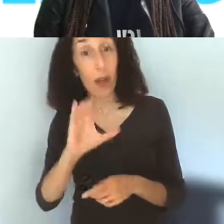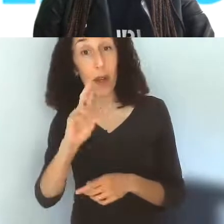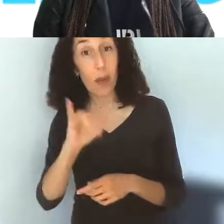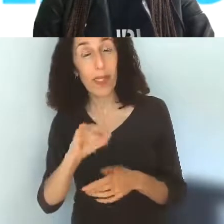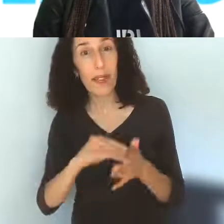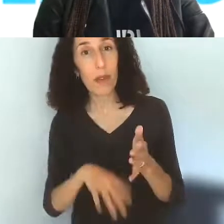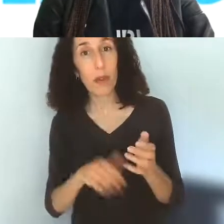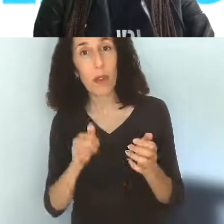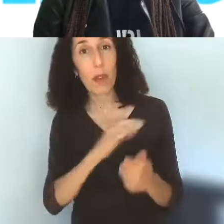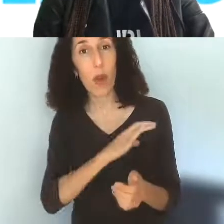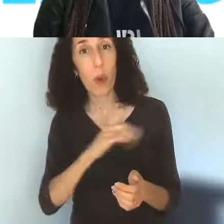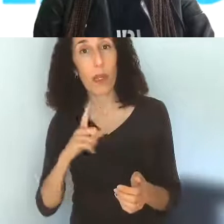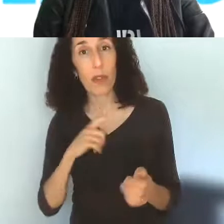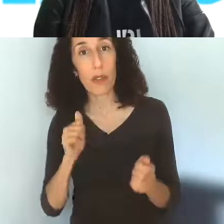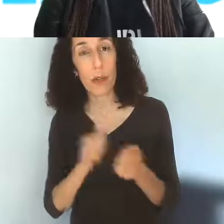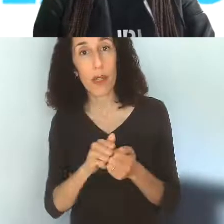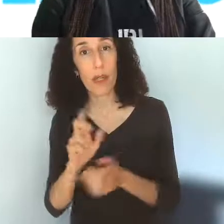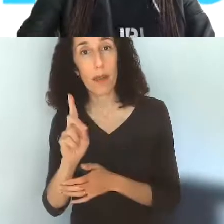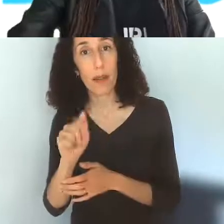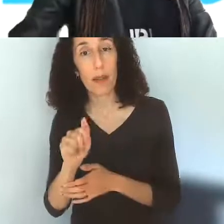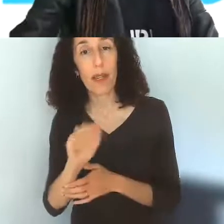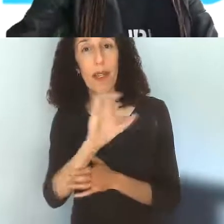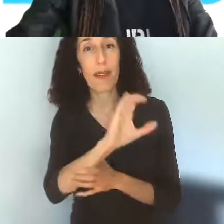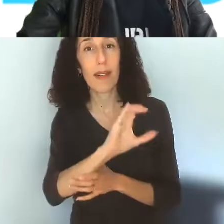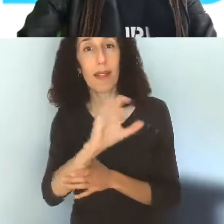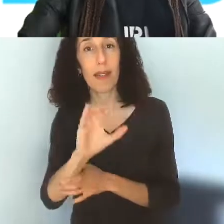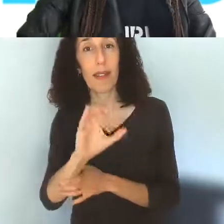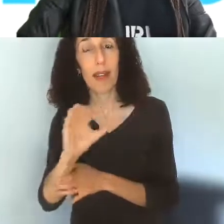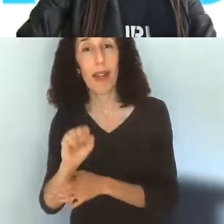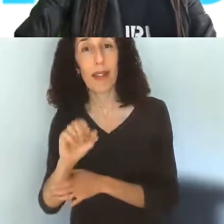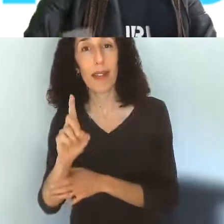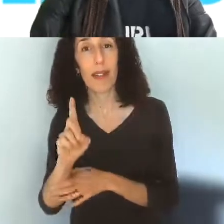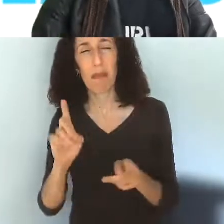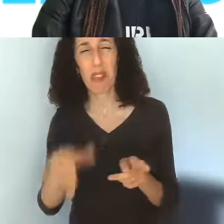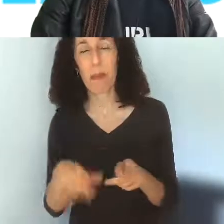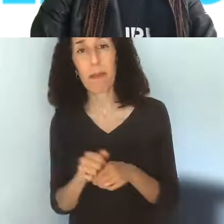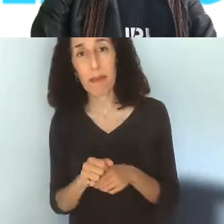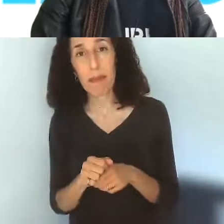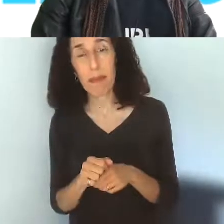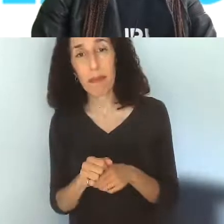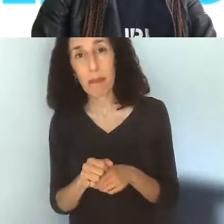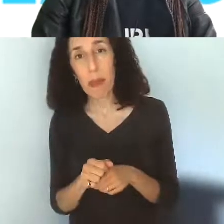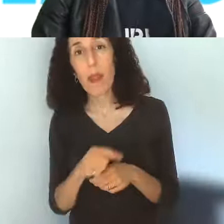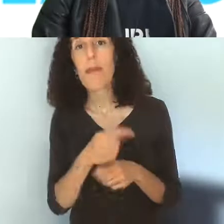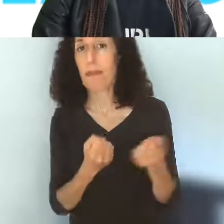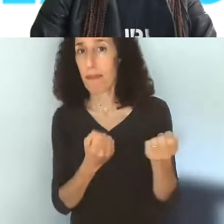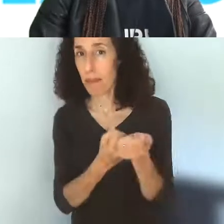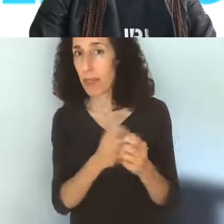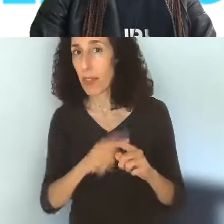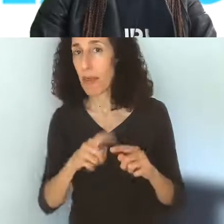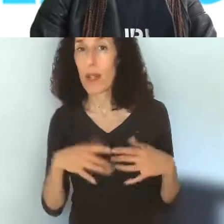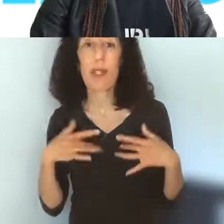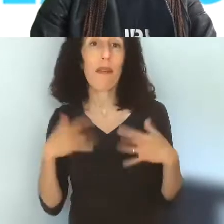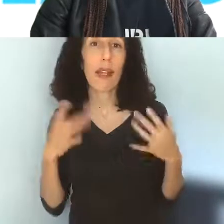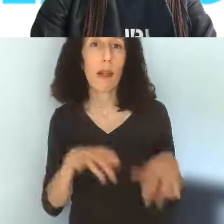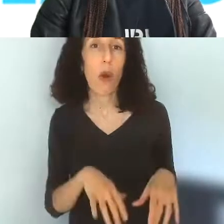Disabilities, as CCSD, you know, are really, I know they've been doing